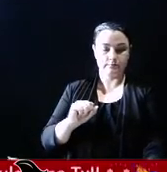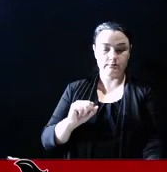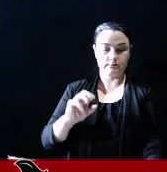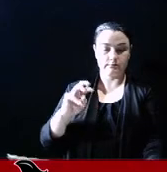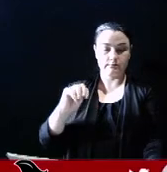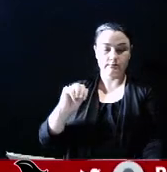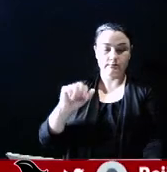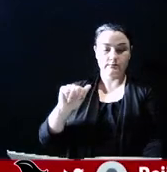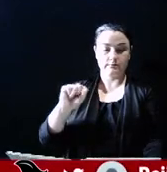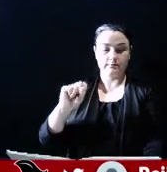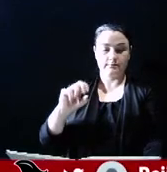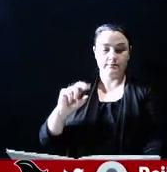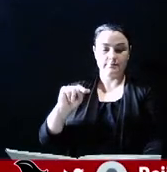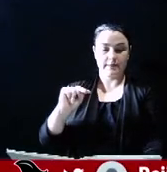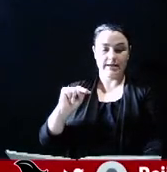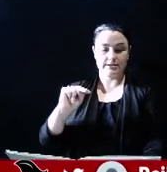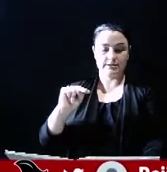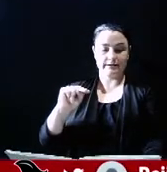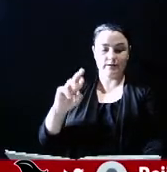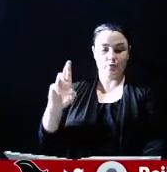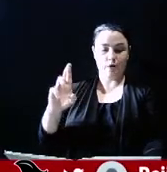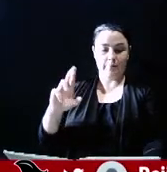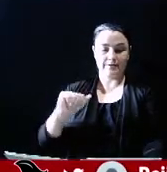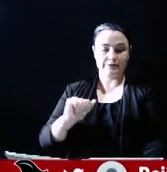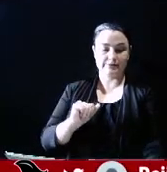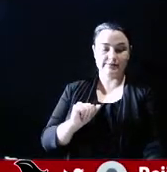Mason Christian Robbins.